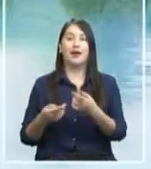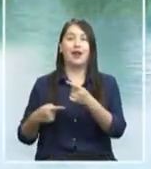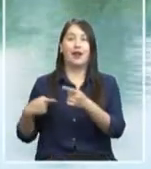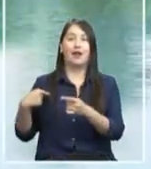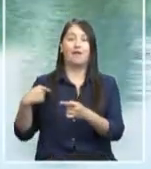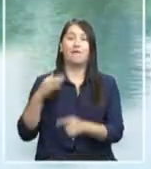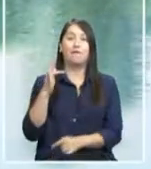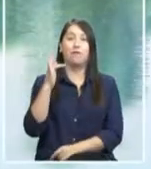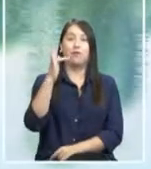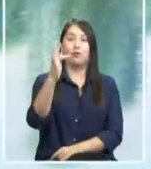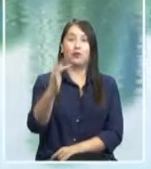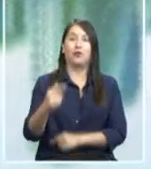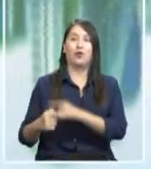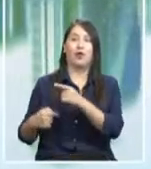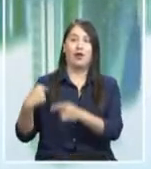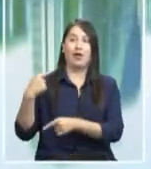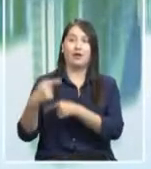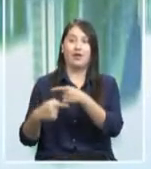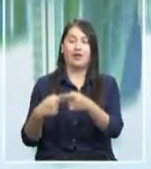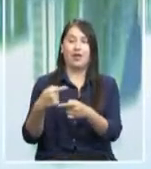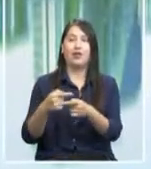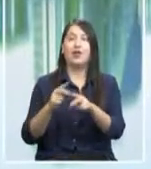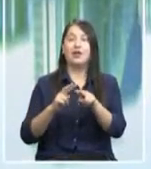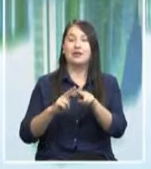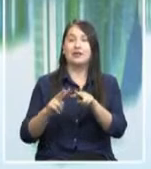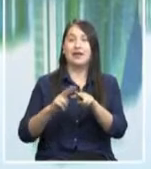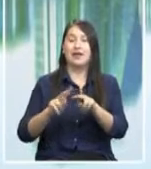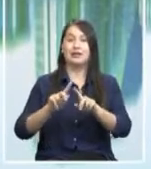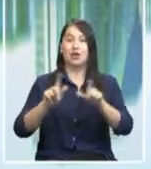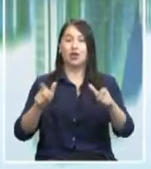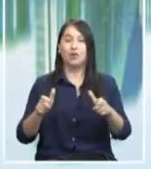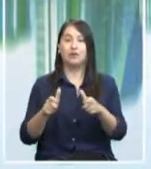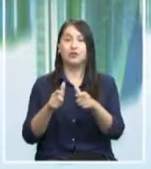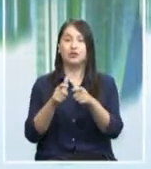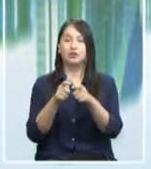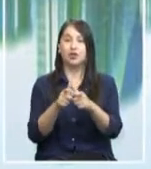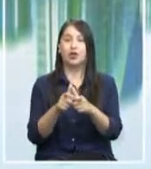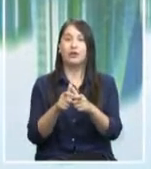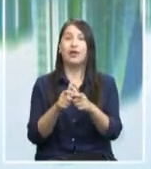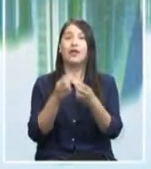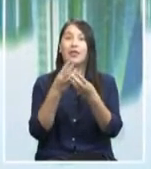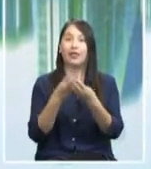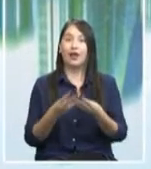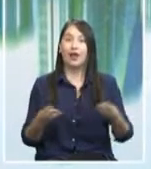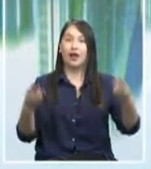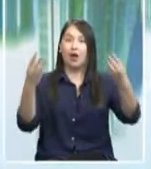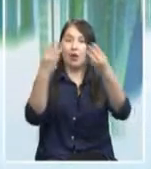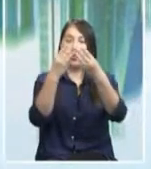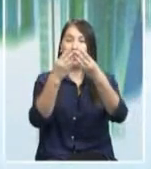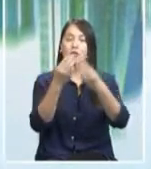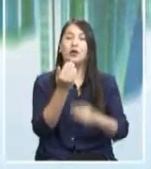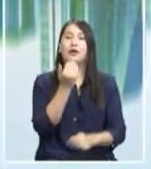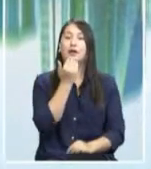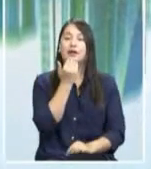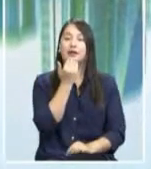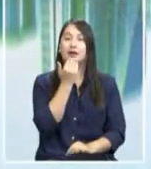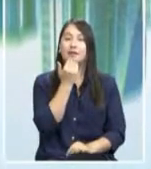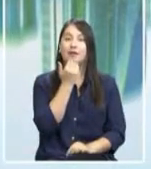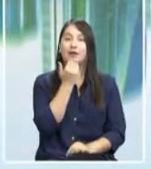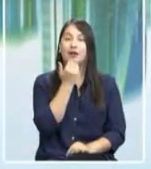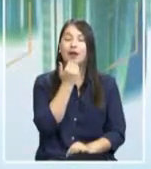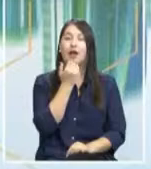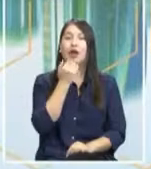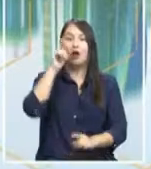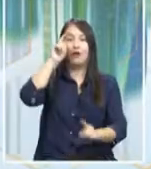on Environment and Development, that was headed by Gro Brundtland, the Brundtland Commission. And it says,